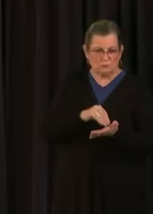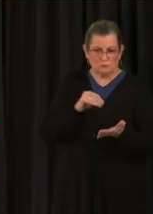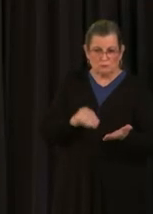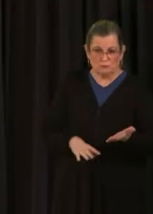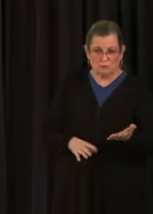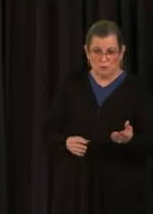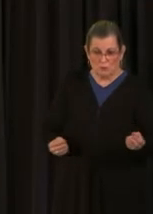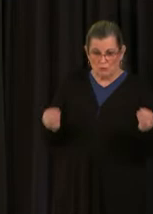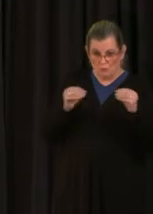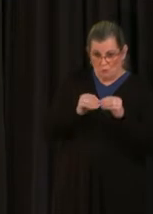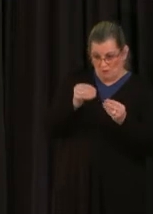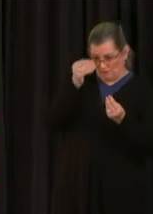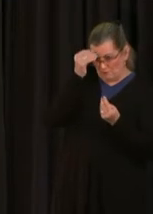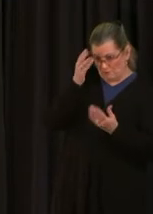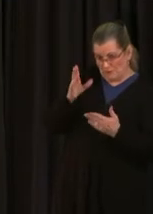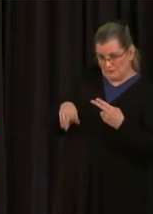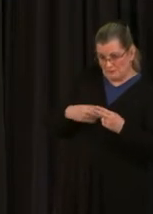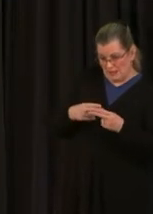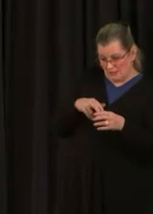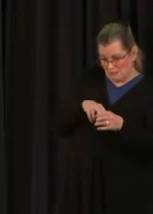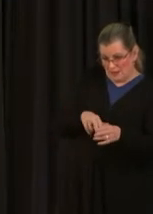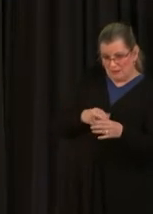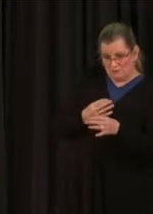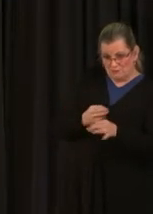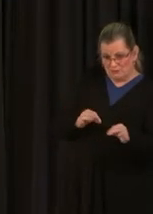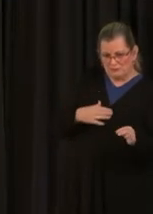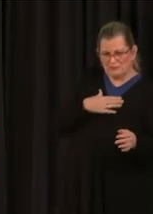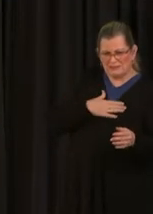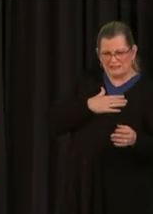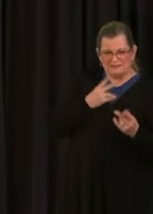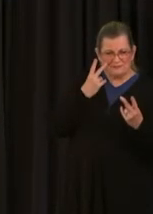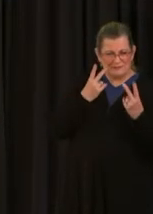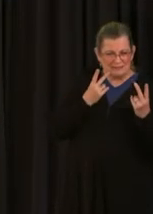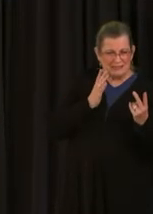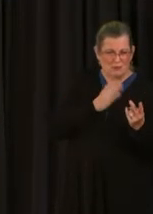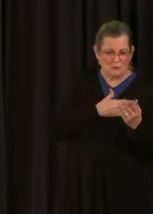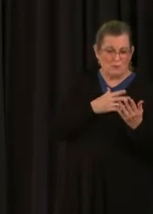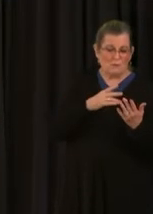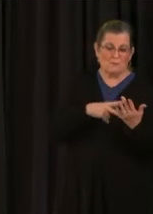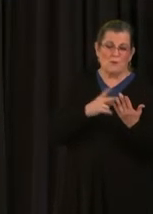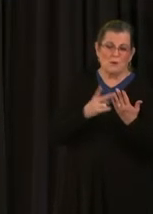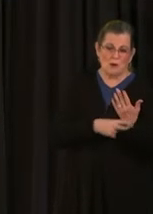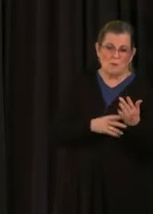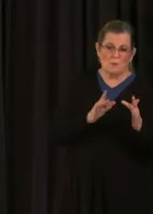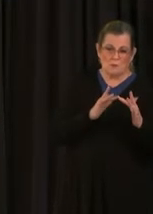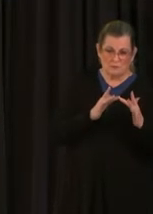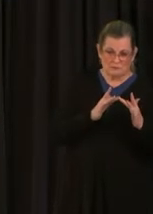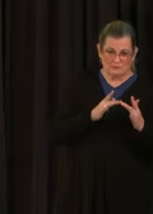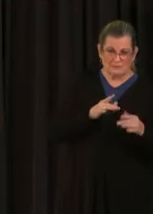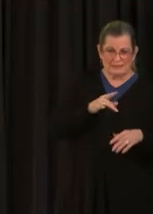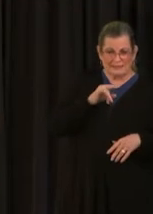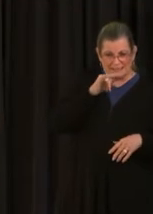more information is needed about the Kids Ride Free program, please visit our program website,